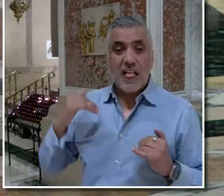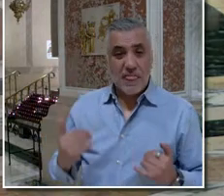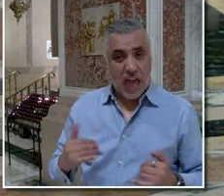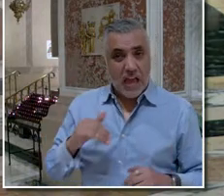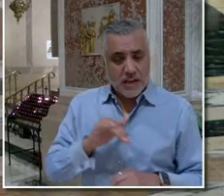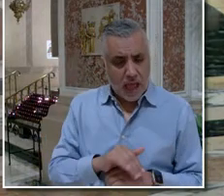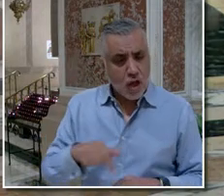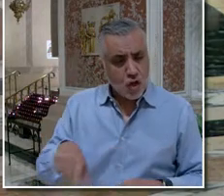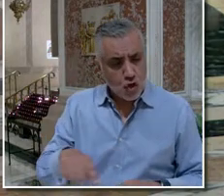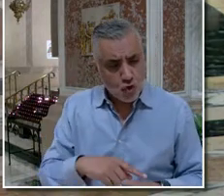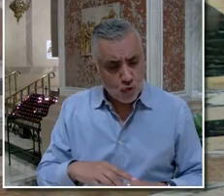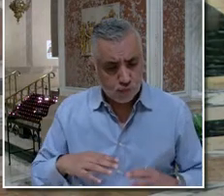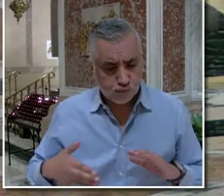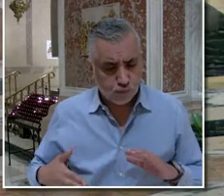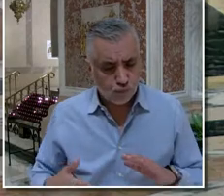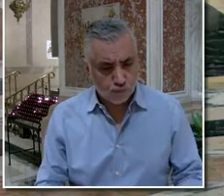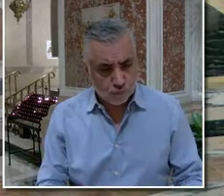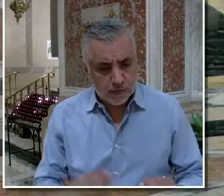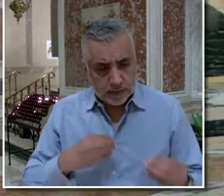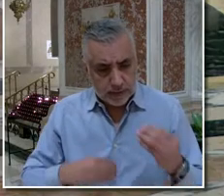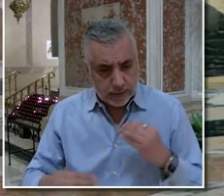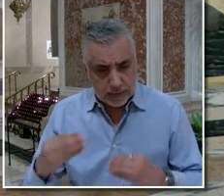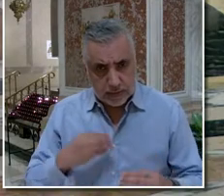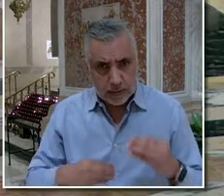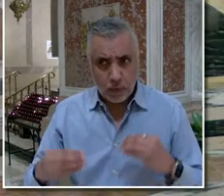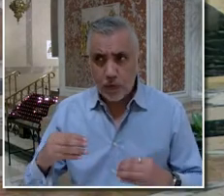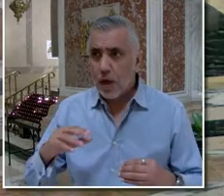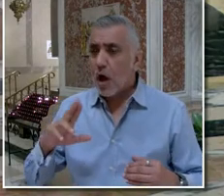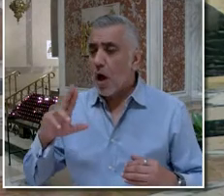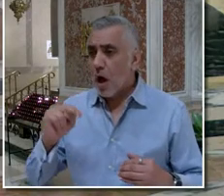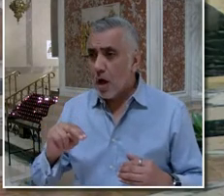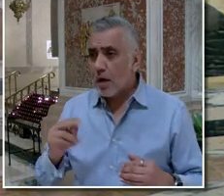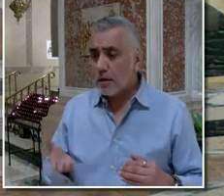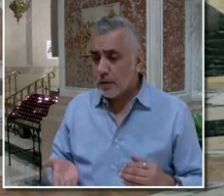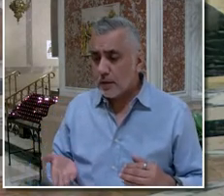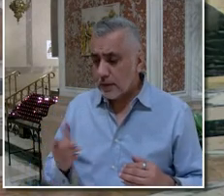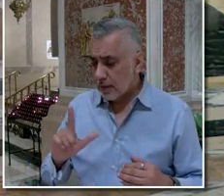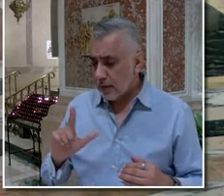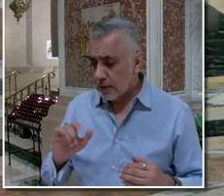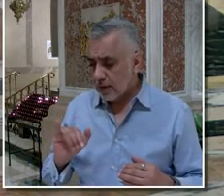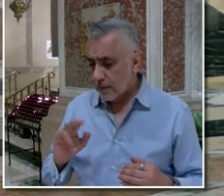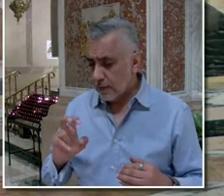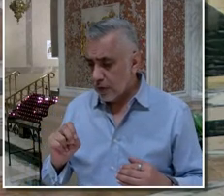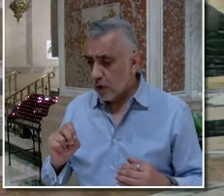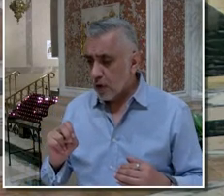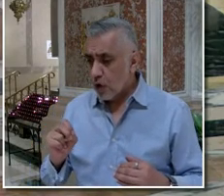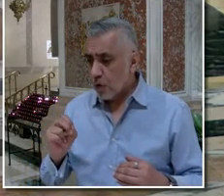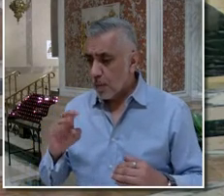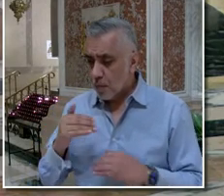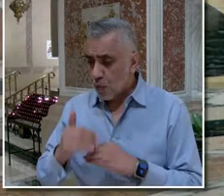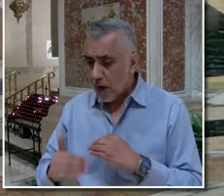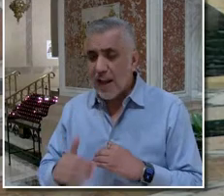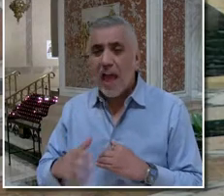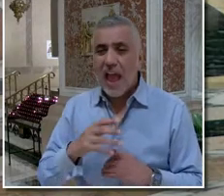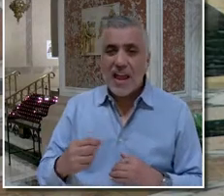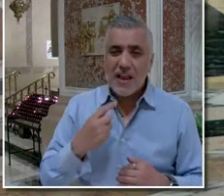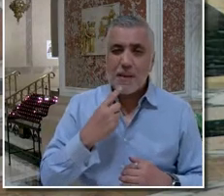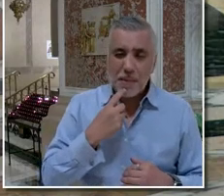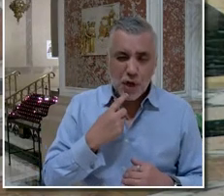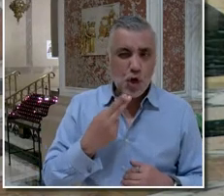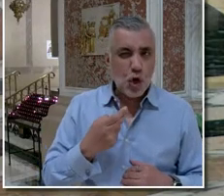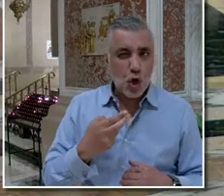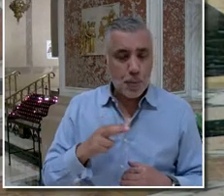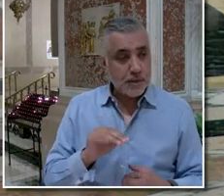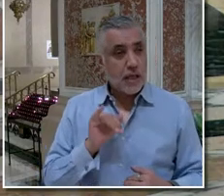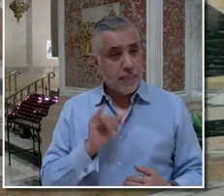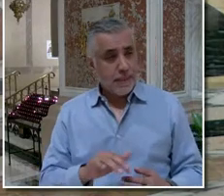shall eat its roasted flesh with unleavened bread and bitter herbs. This is how you are to